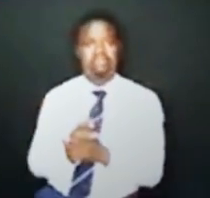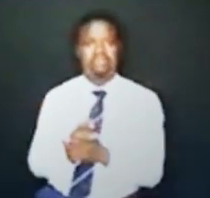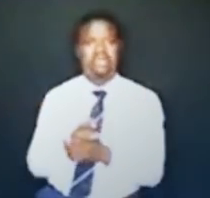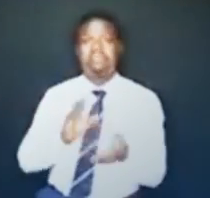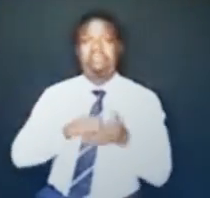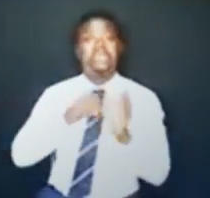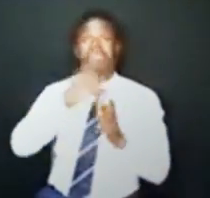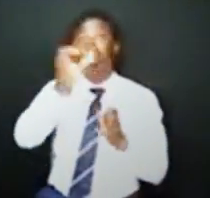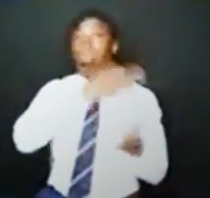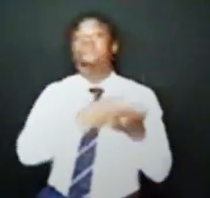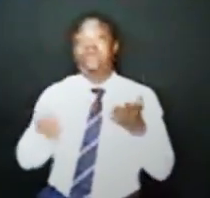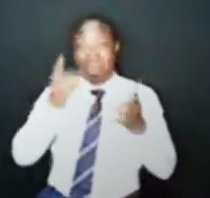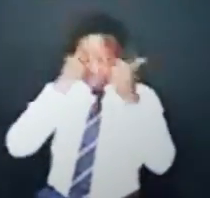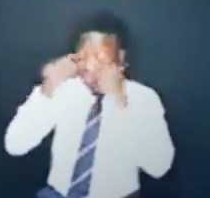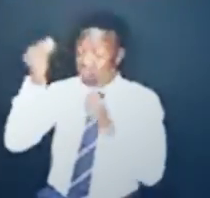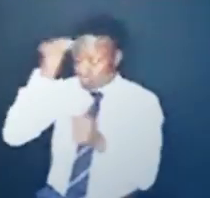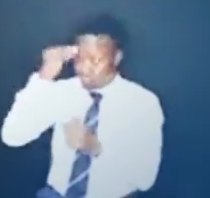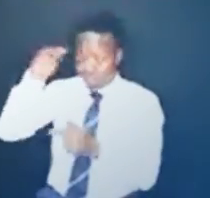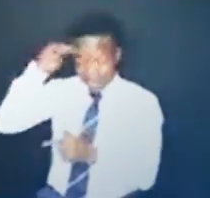flat.